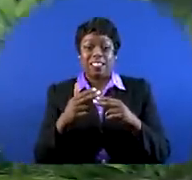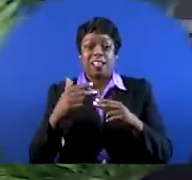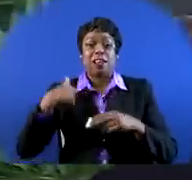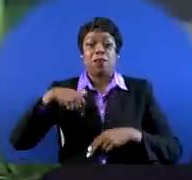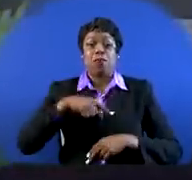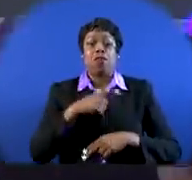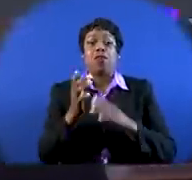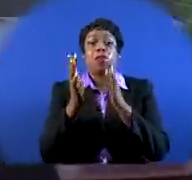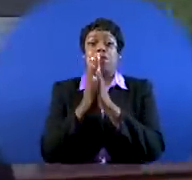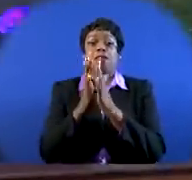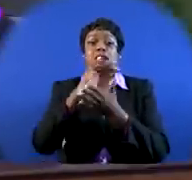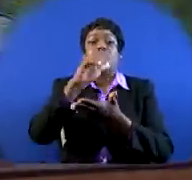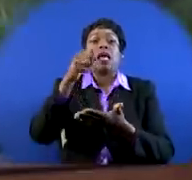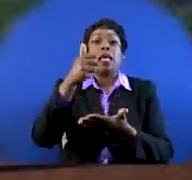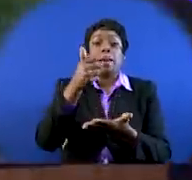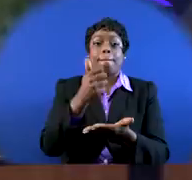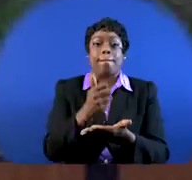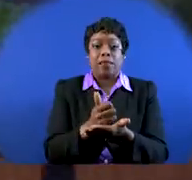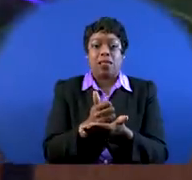Amen.